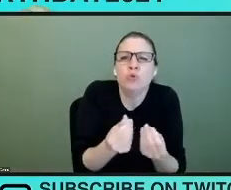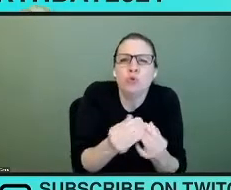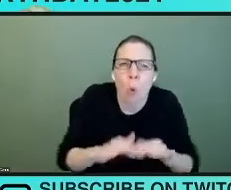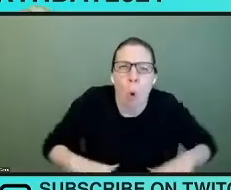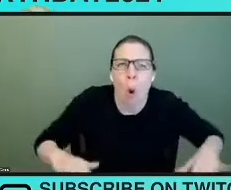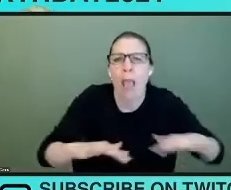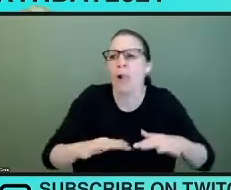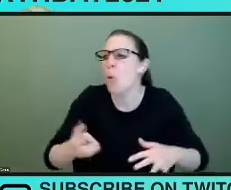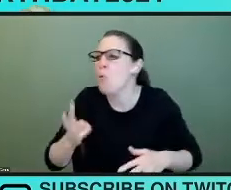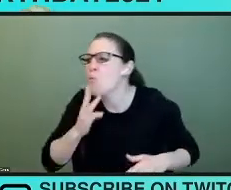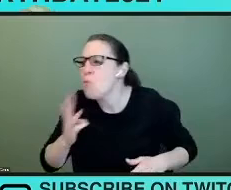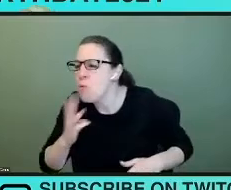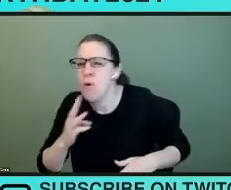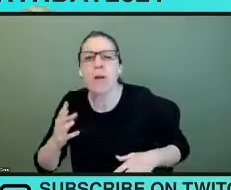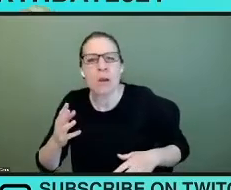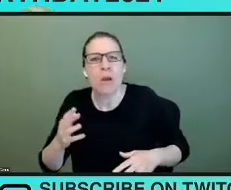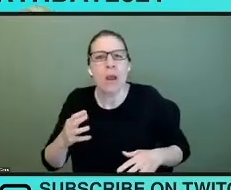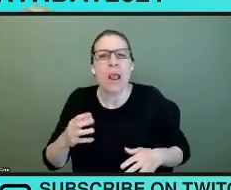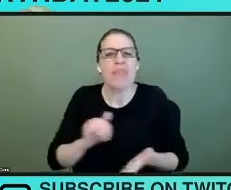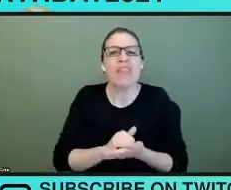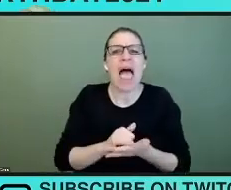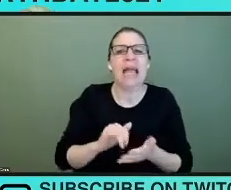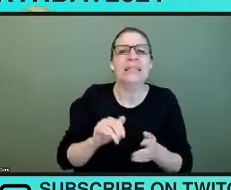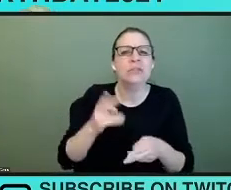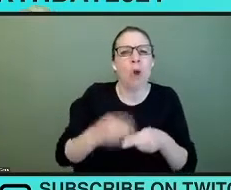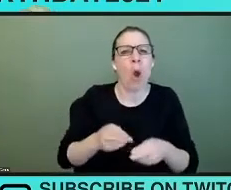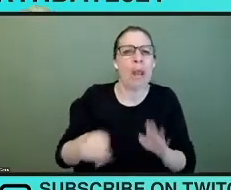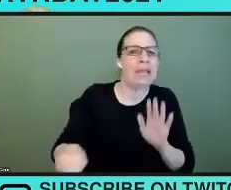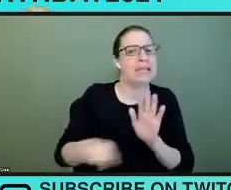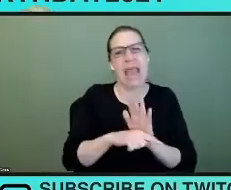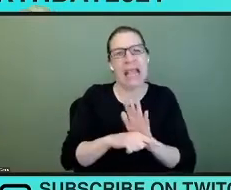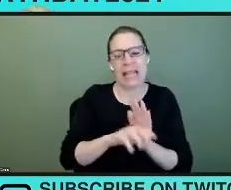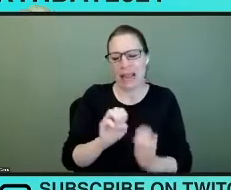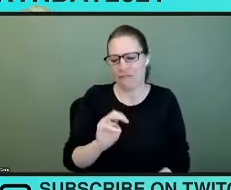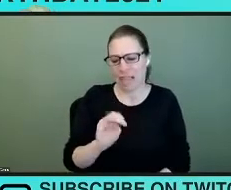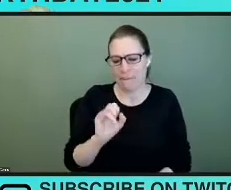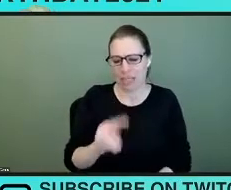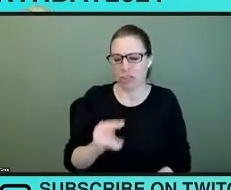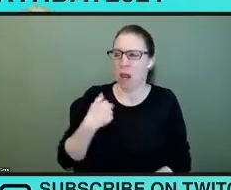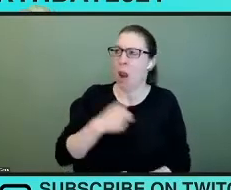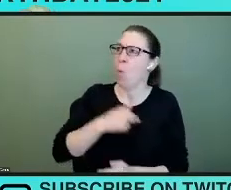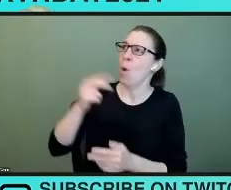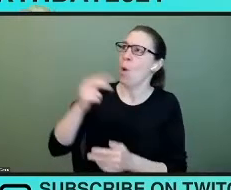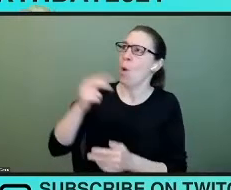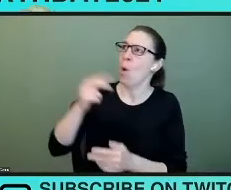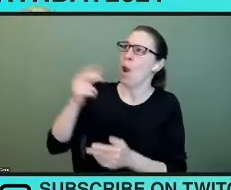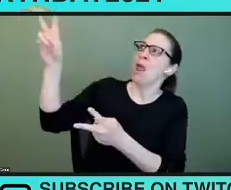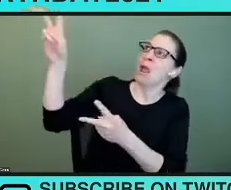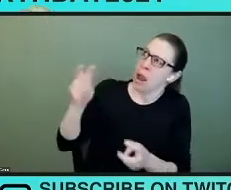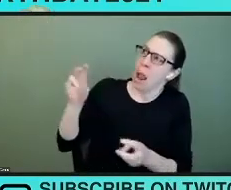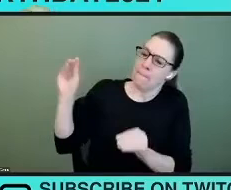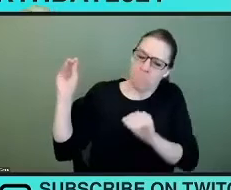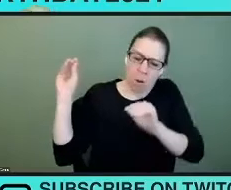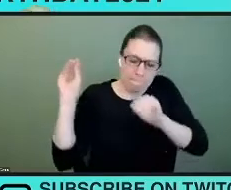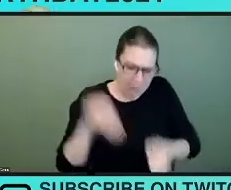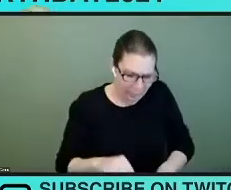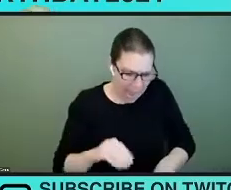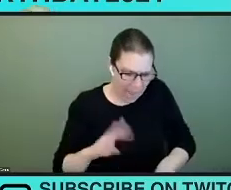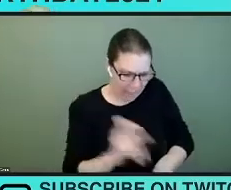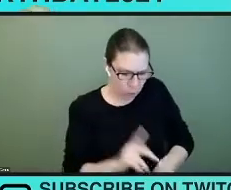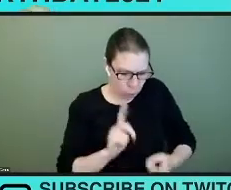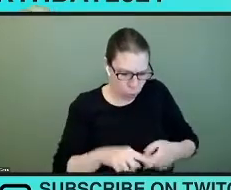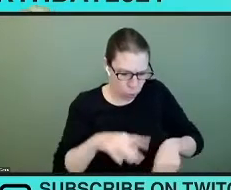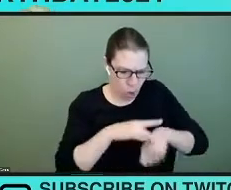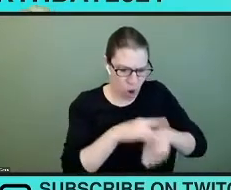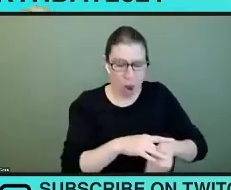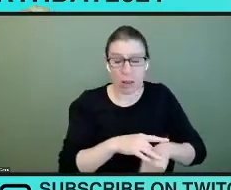qualified as a negative emission technologies. But any of these technologies require energy to do a lot of process. So that if